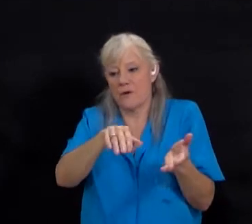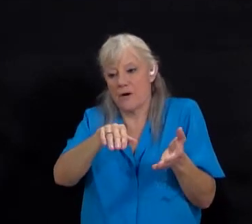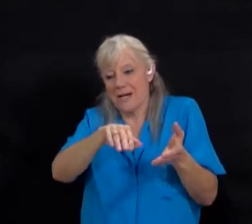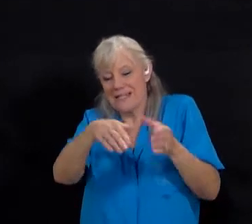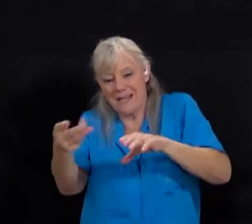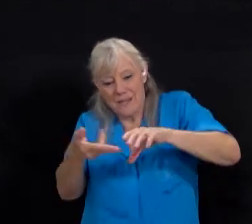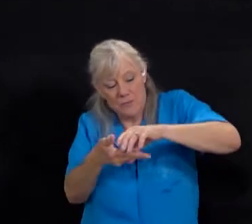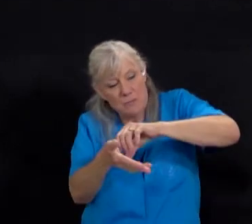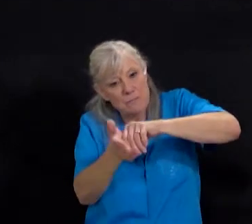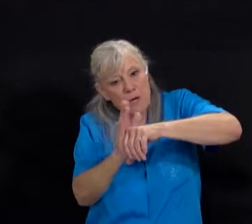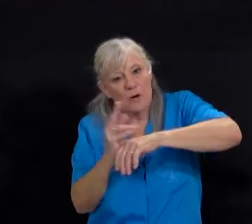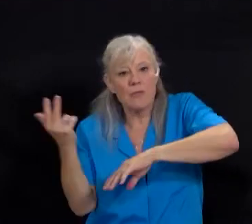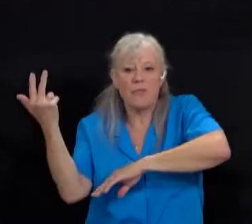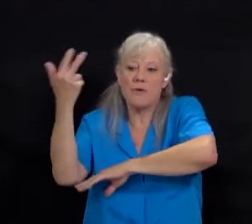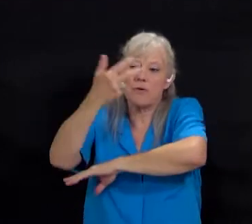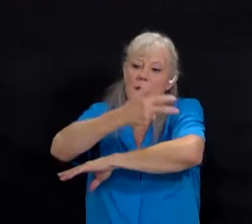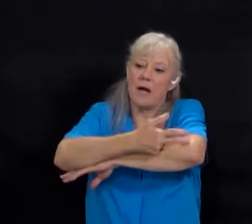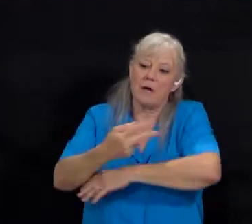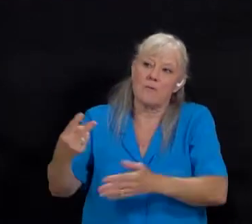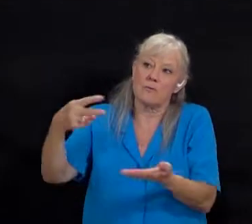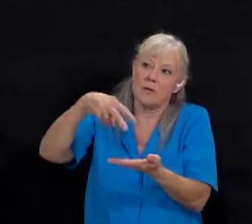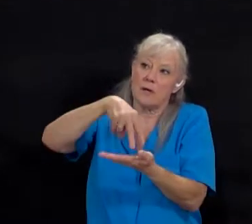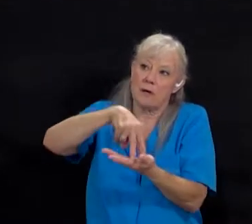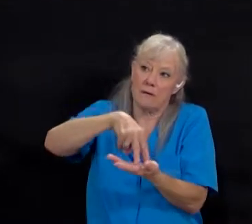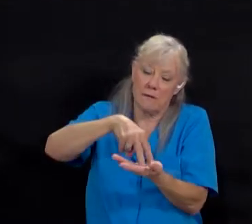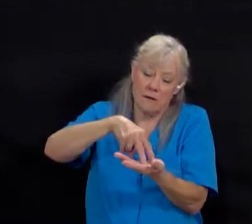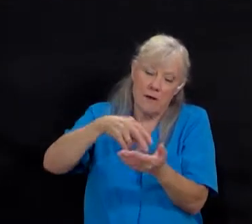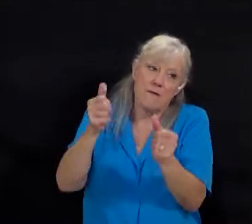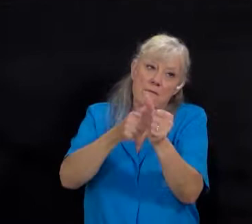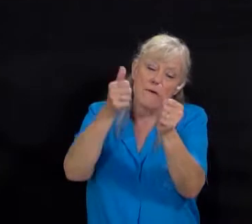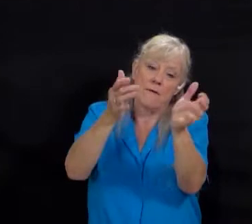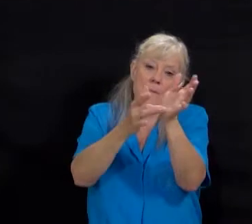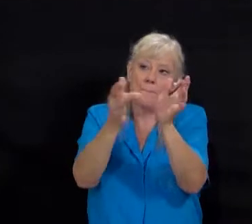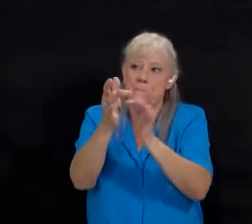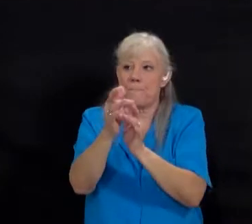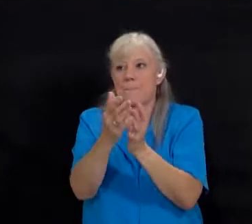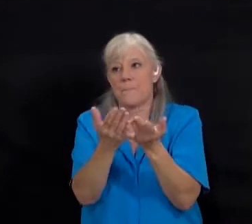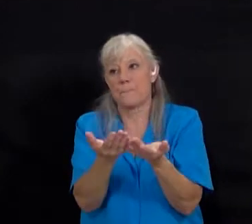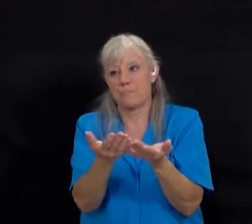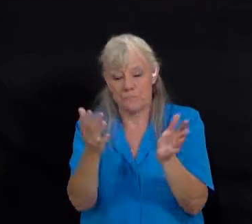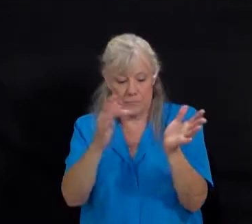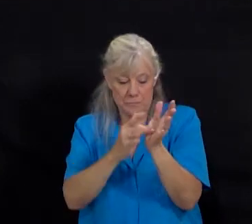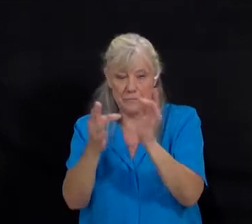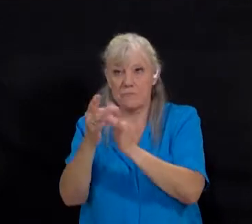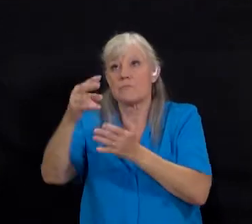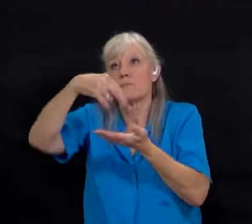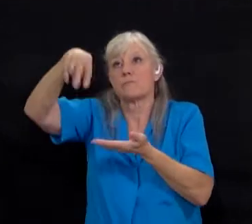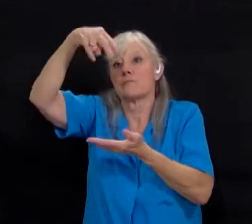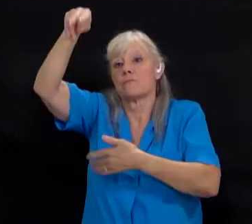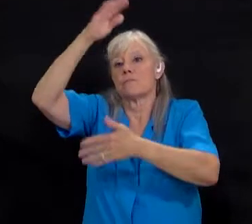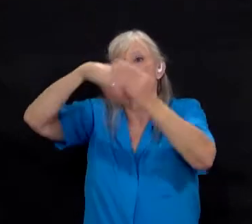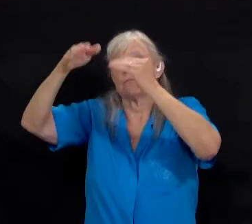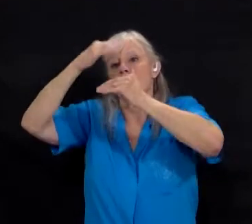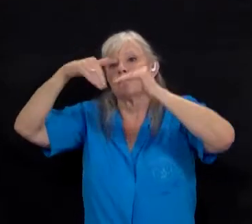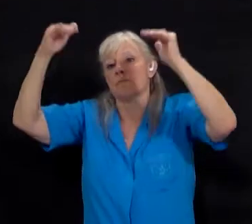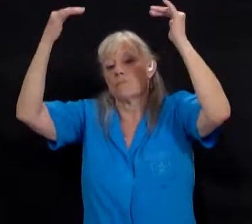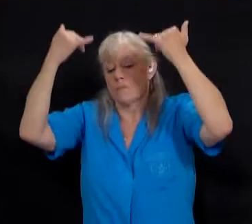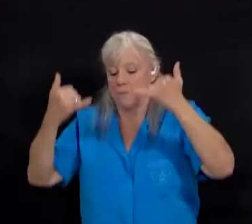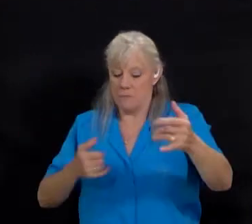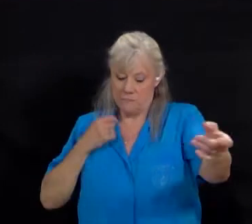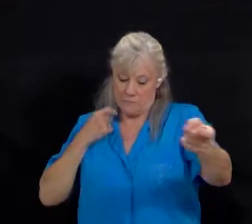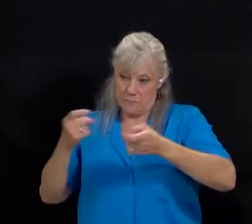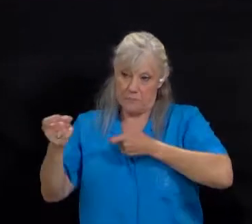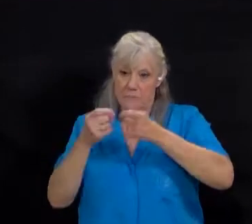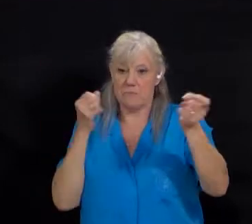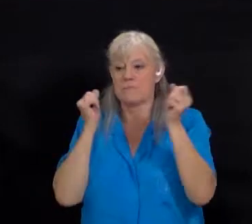rose again on the third day, in accordance with the Scriptures. He ascended into heaven and is seated at the right